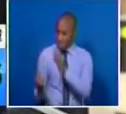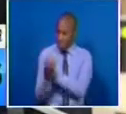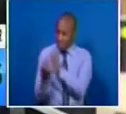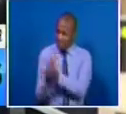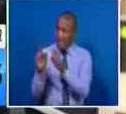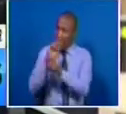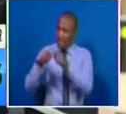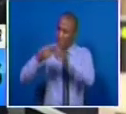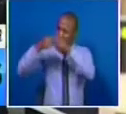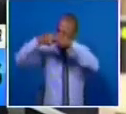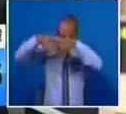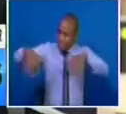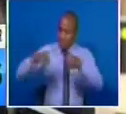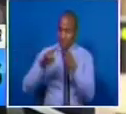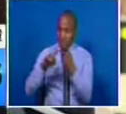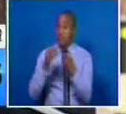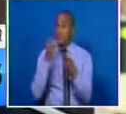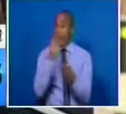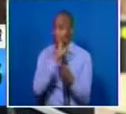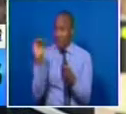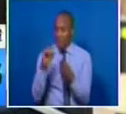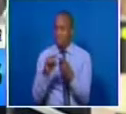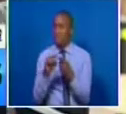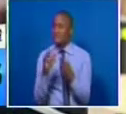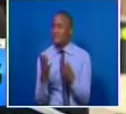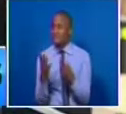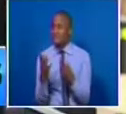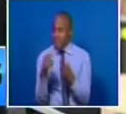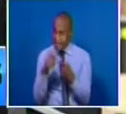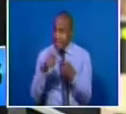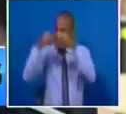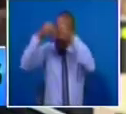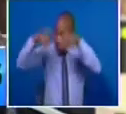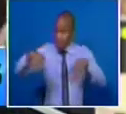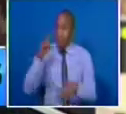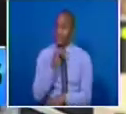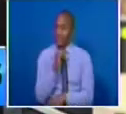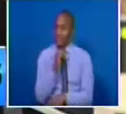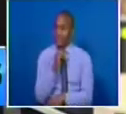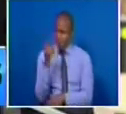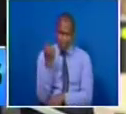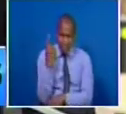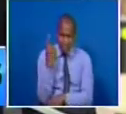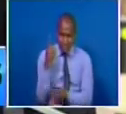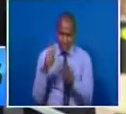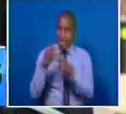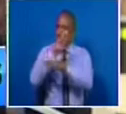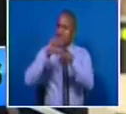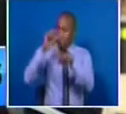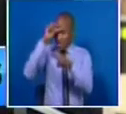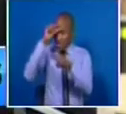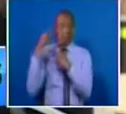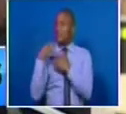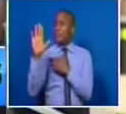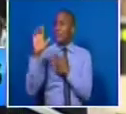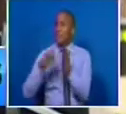pieces. If you talk about, for example, food security, do you understand, for example, that it's a devolved function? Do you understand what role the national government can play